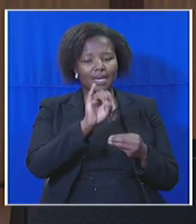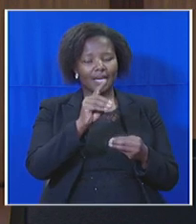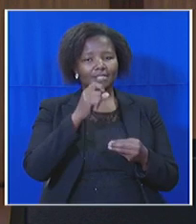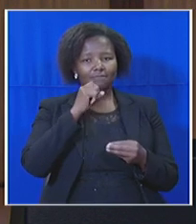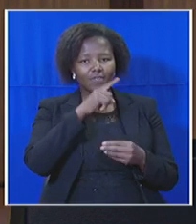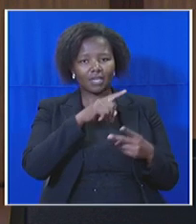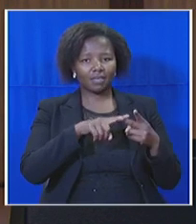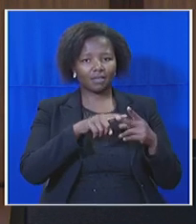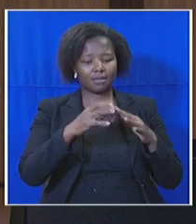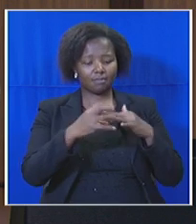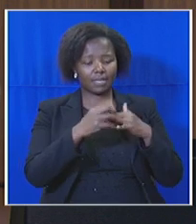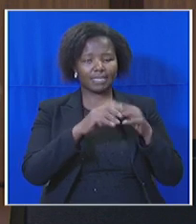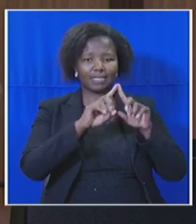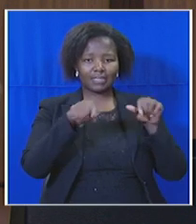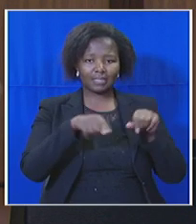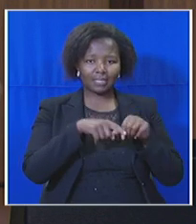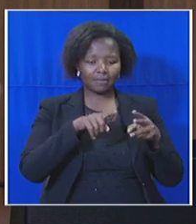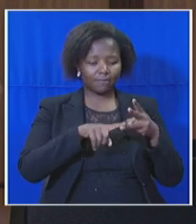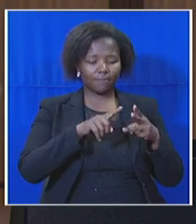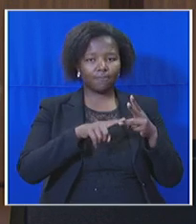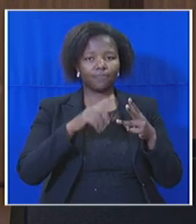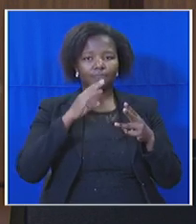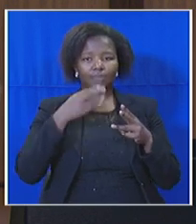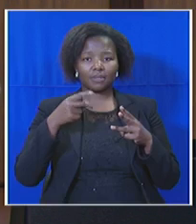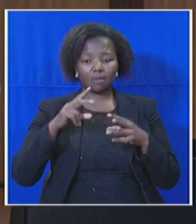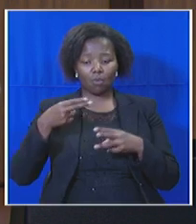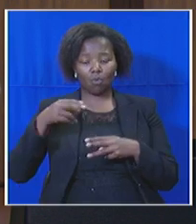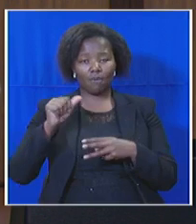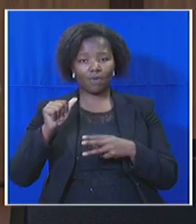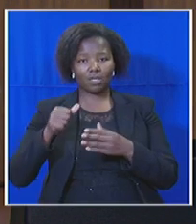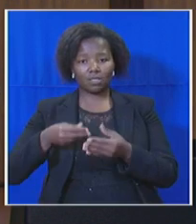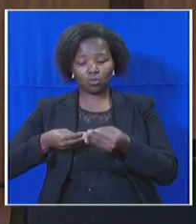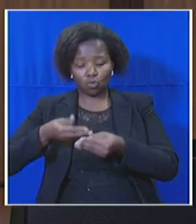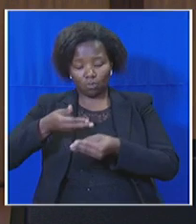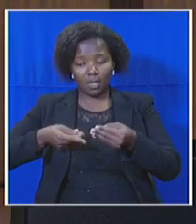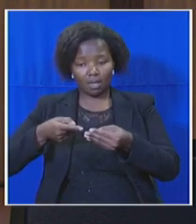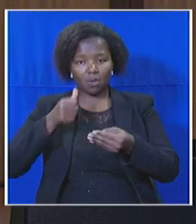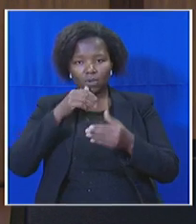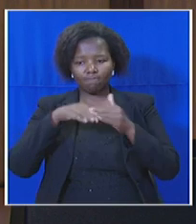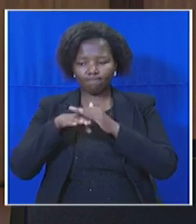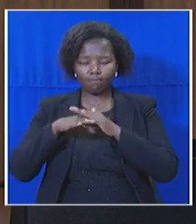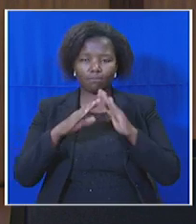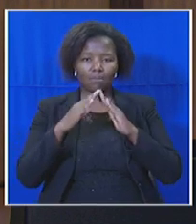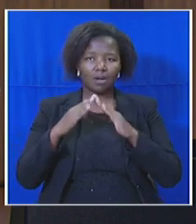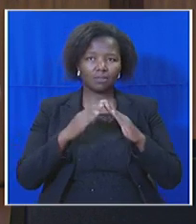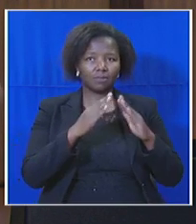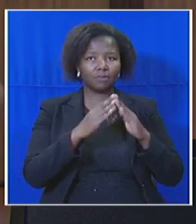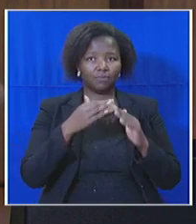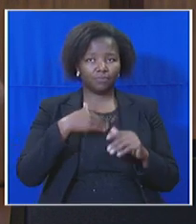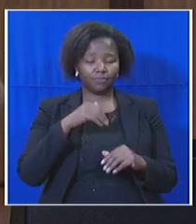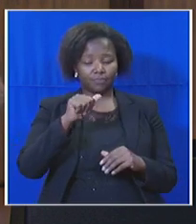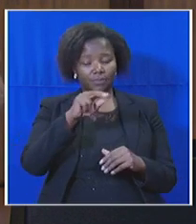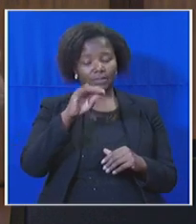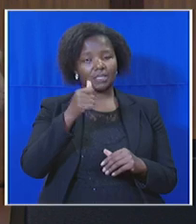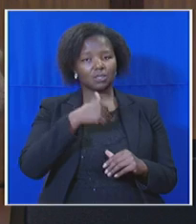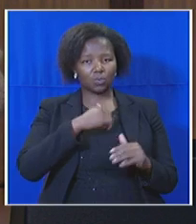marriage certificates, temporary IDs, and blank Home Affairs documents when their houses were searched. As the ANC, we congratulate the Department of Home